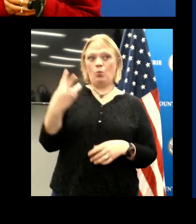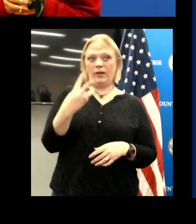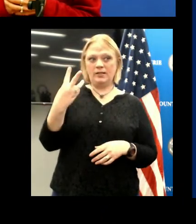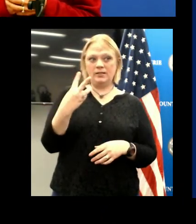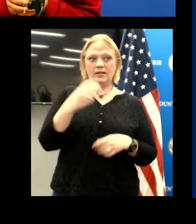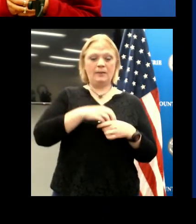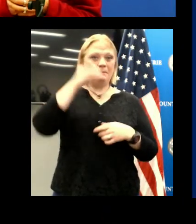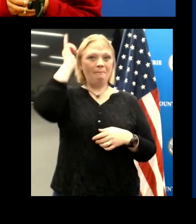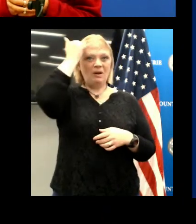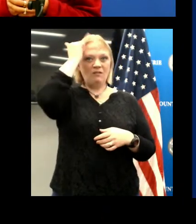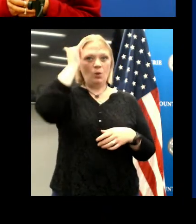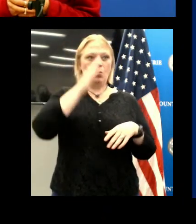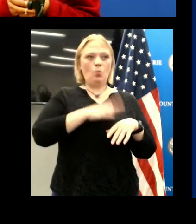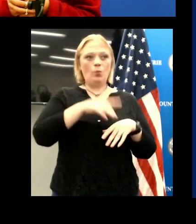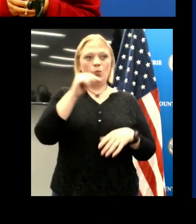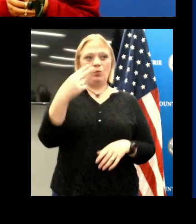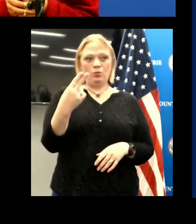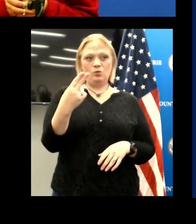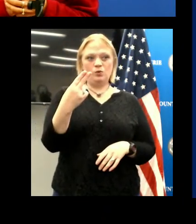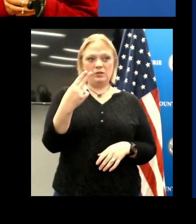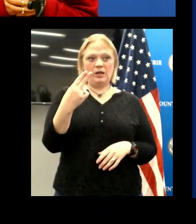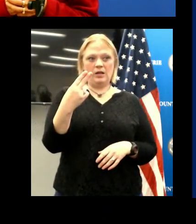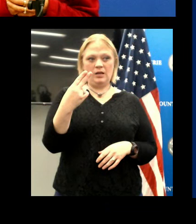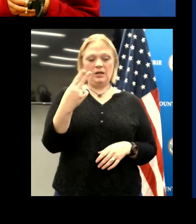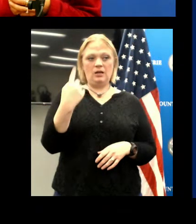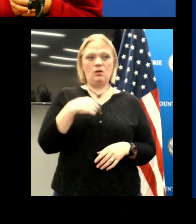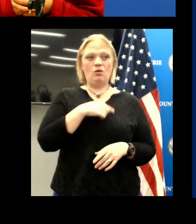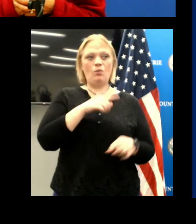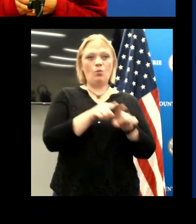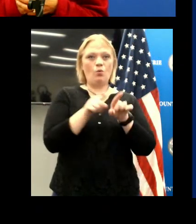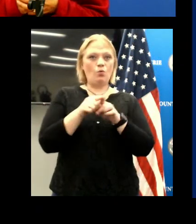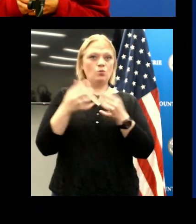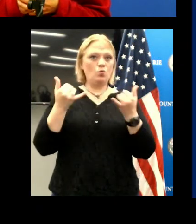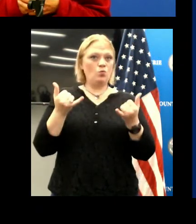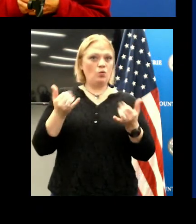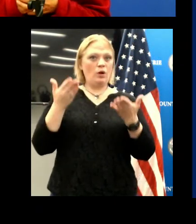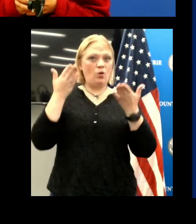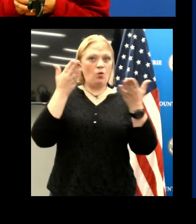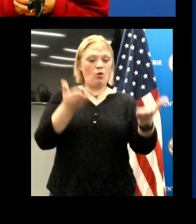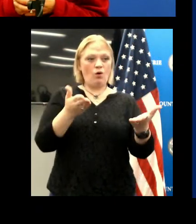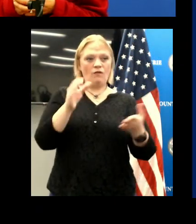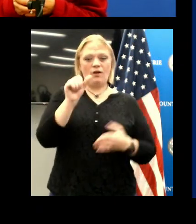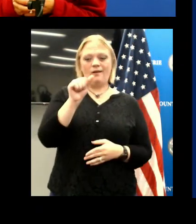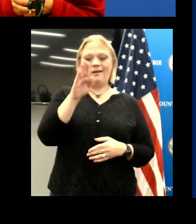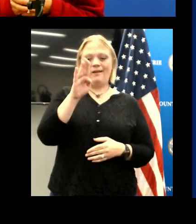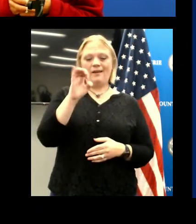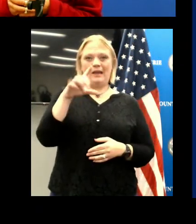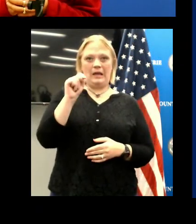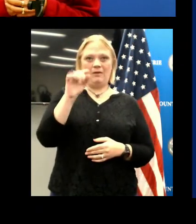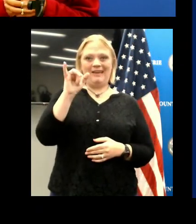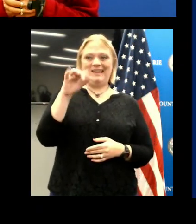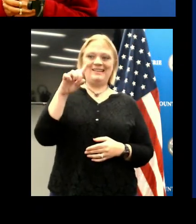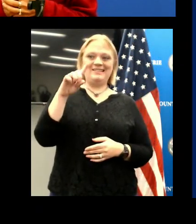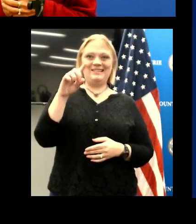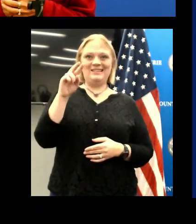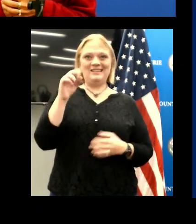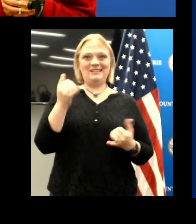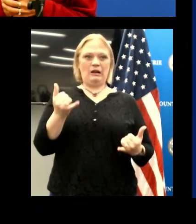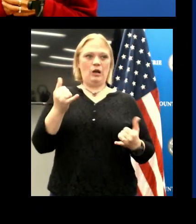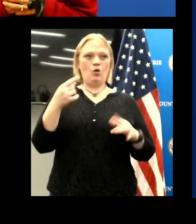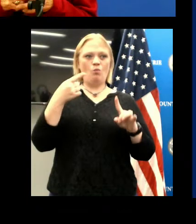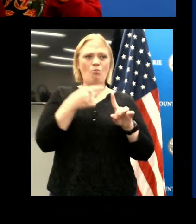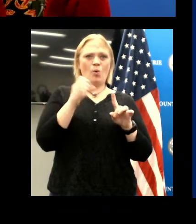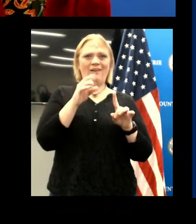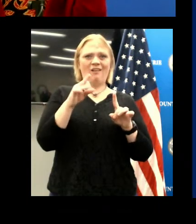and in the city of Buffalo on Thursdays. We are also offering the Abbott ID Now point of care testing.